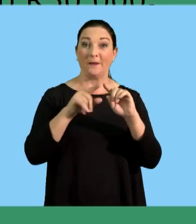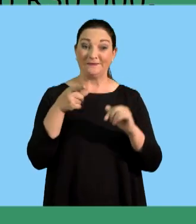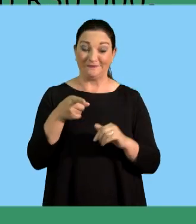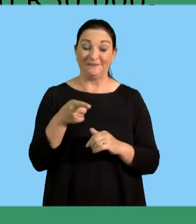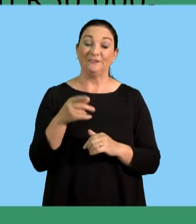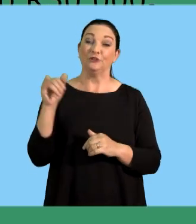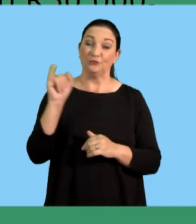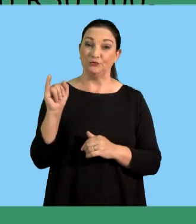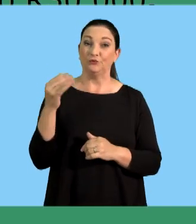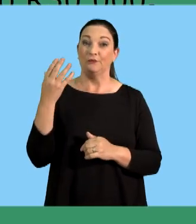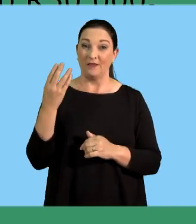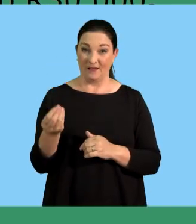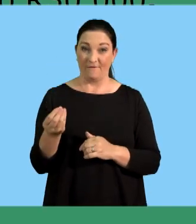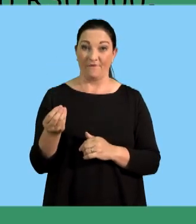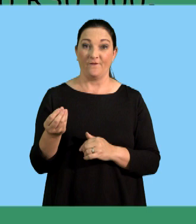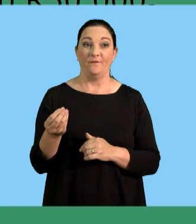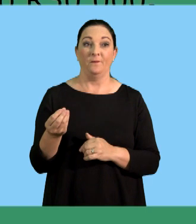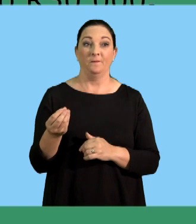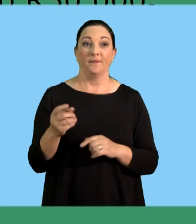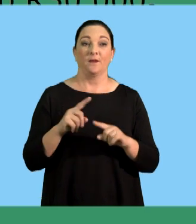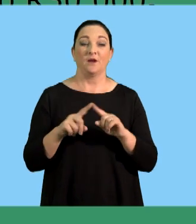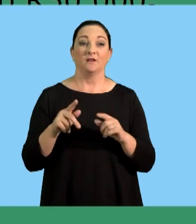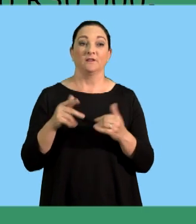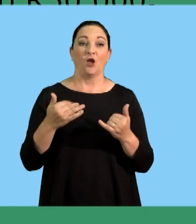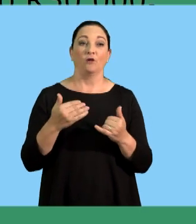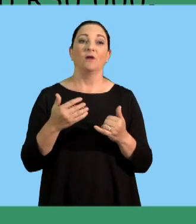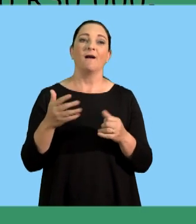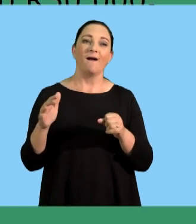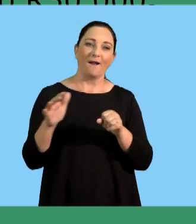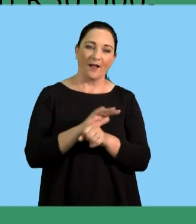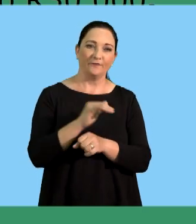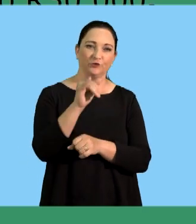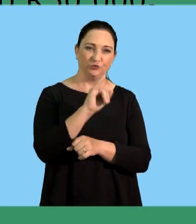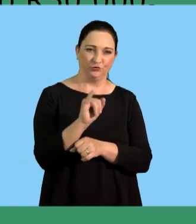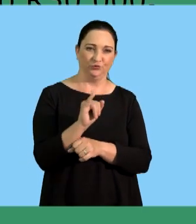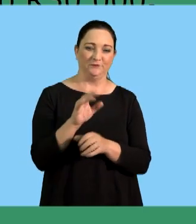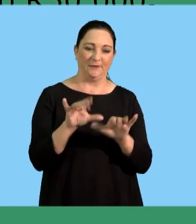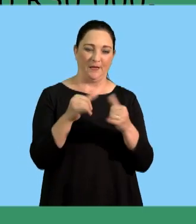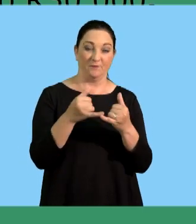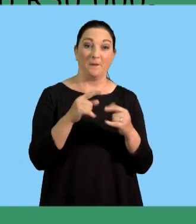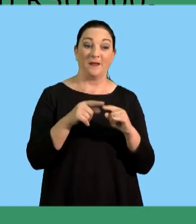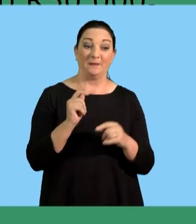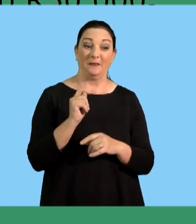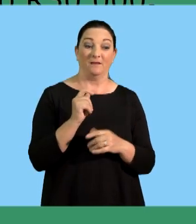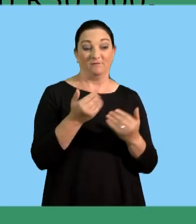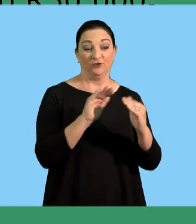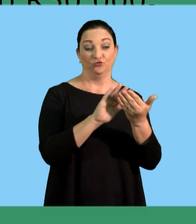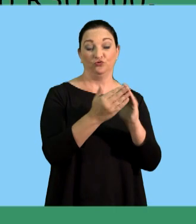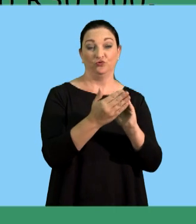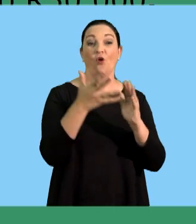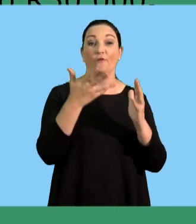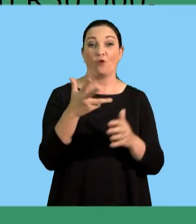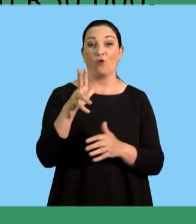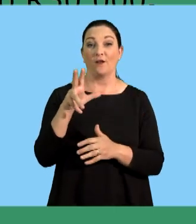he insured his house with Pro Covers, which Pro Covers insurance for 800,000.